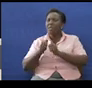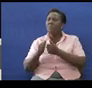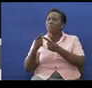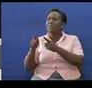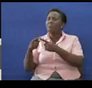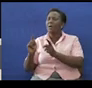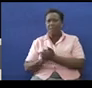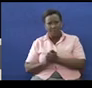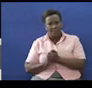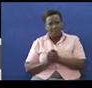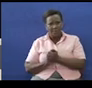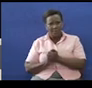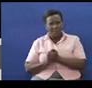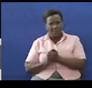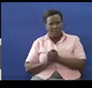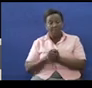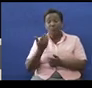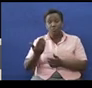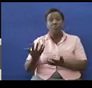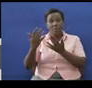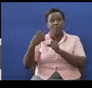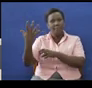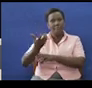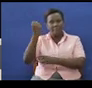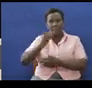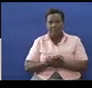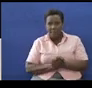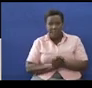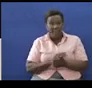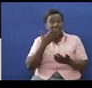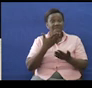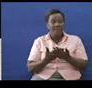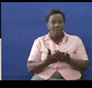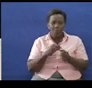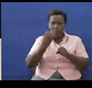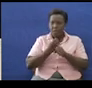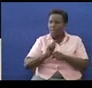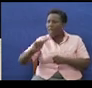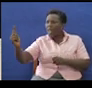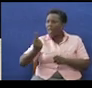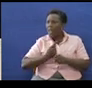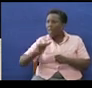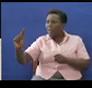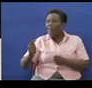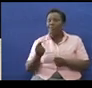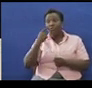coupled with so many other factors, such as they may have difficult terrain,